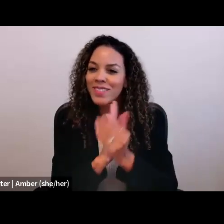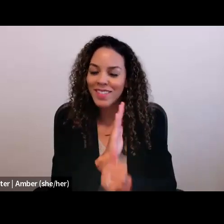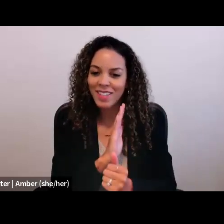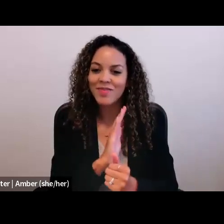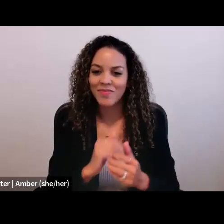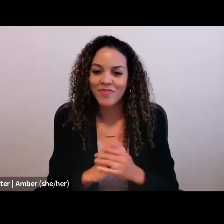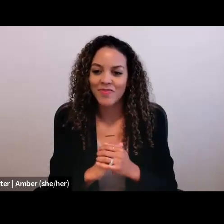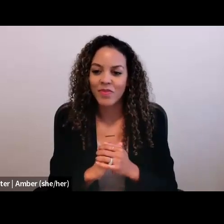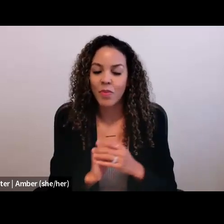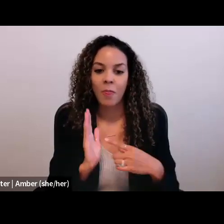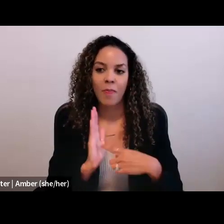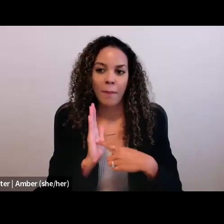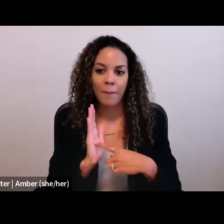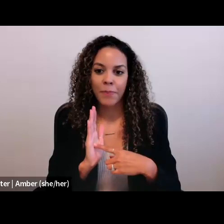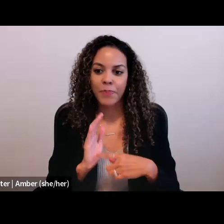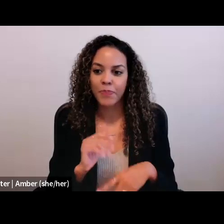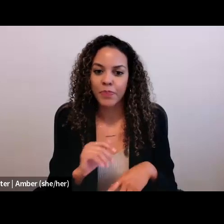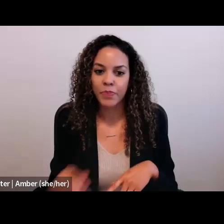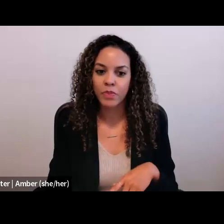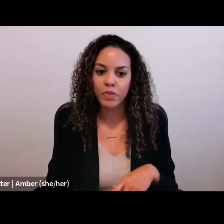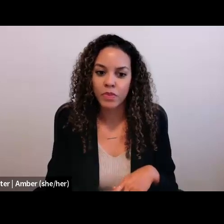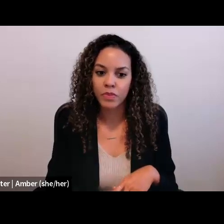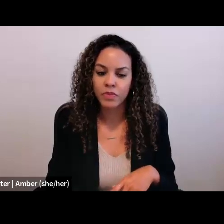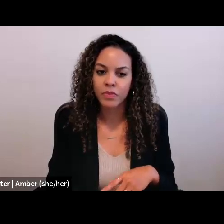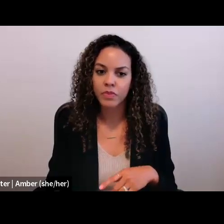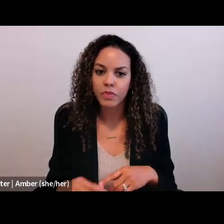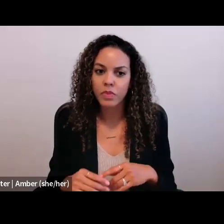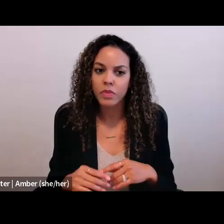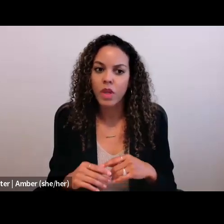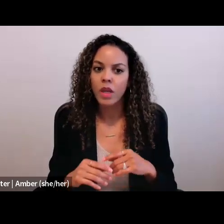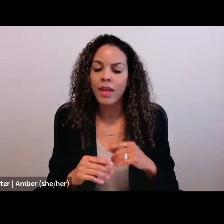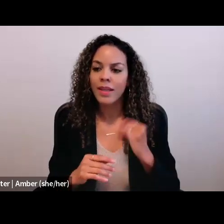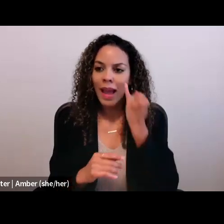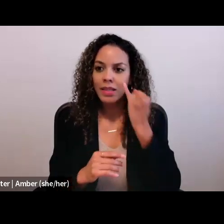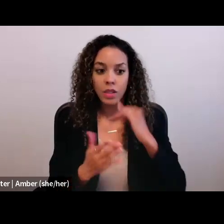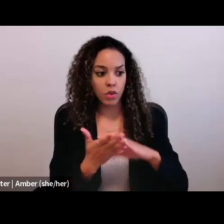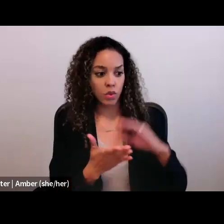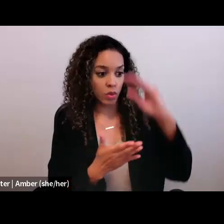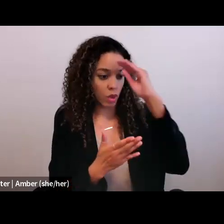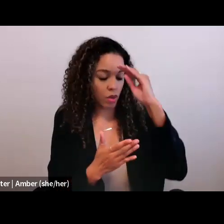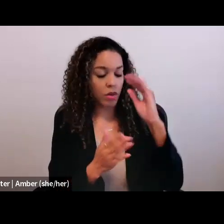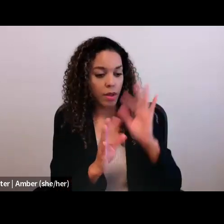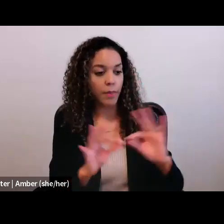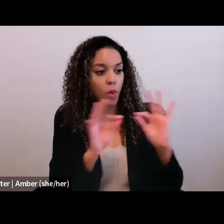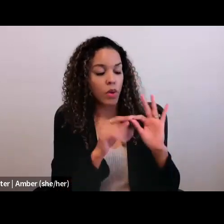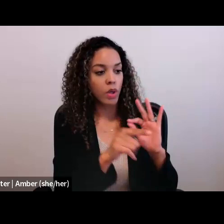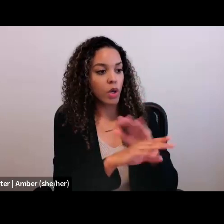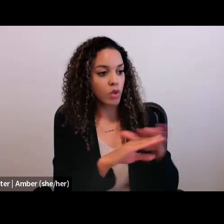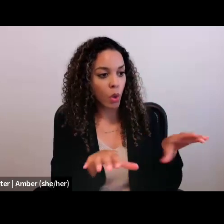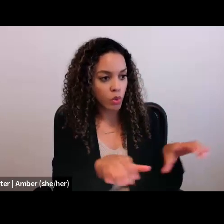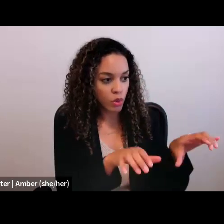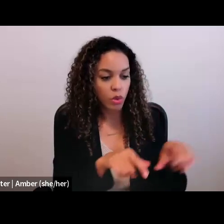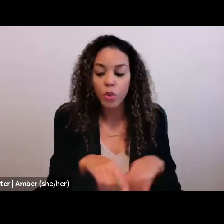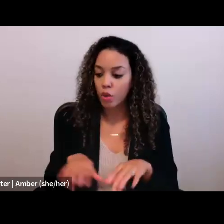instance, we take the RB practice and so forth to learn what not to do. Benevolence,